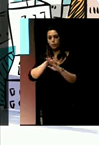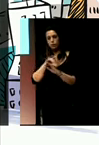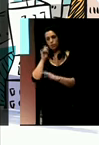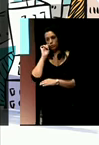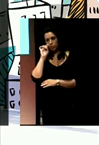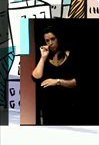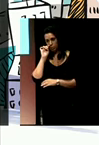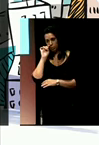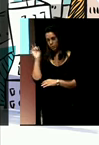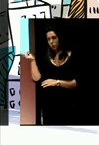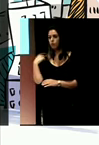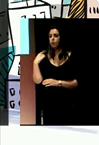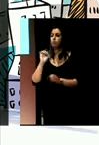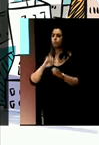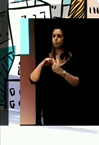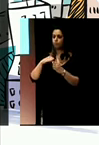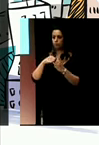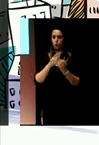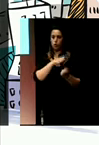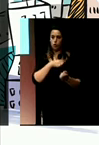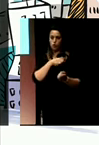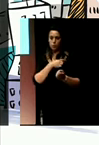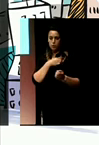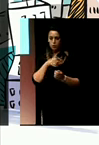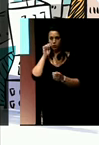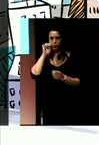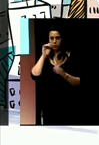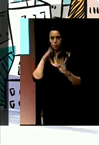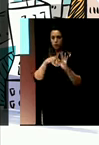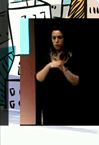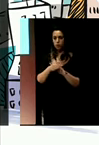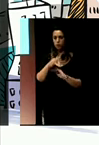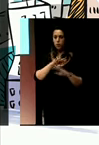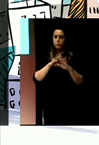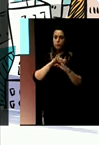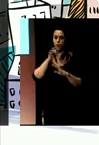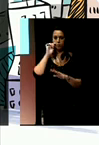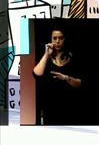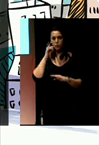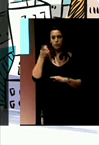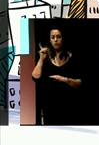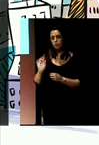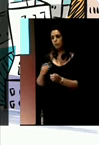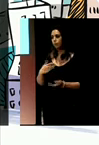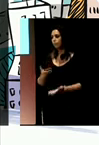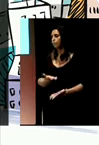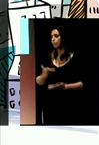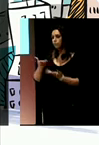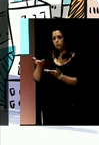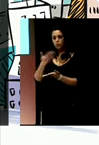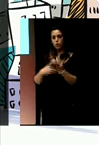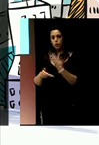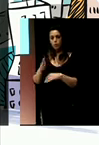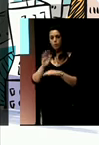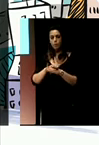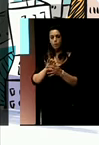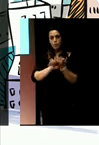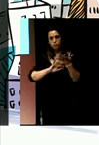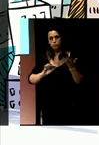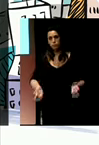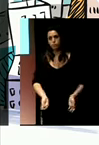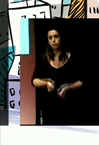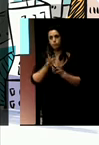Ministry of Tourism. He has become a member of the Tourism to Promote Accessible Tourism, and he contributed to